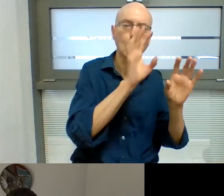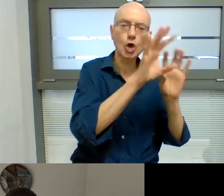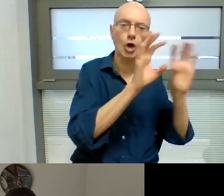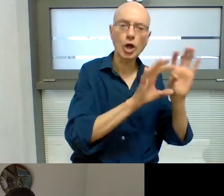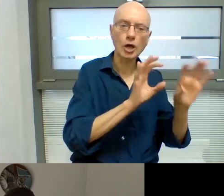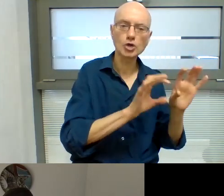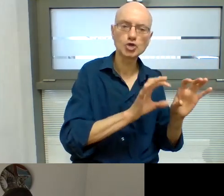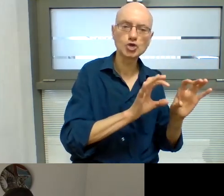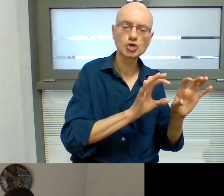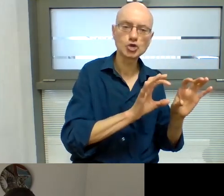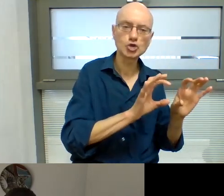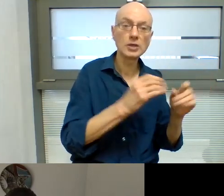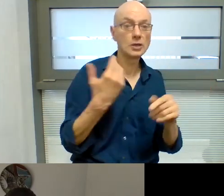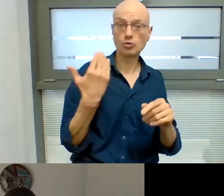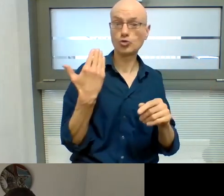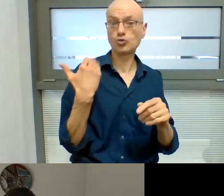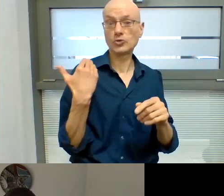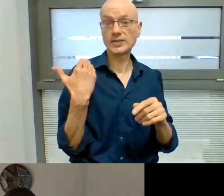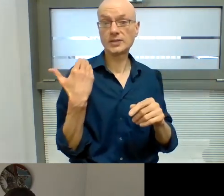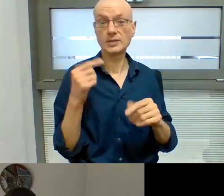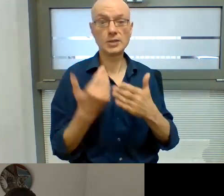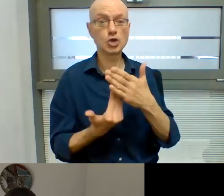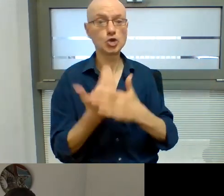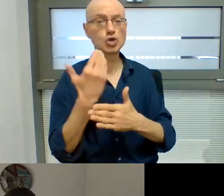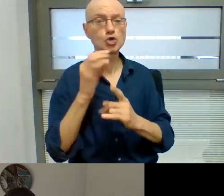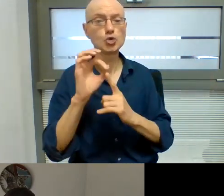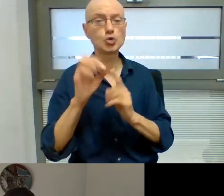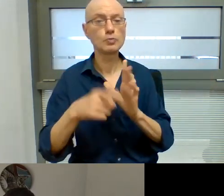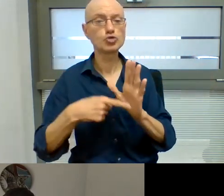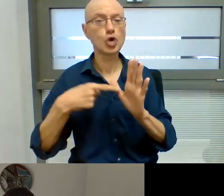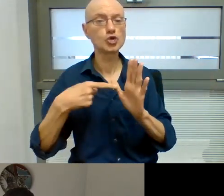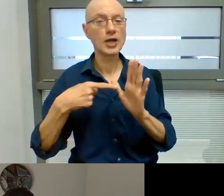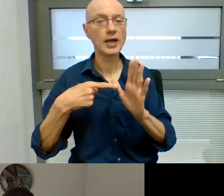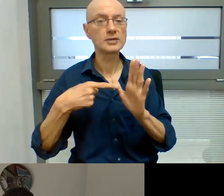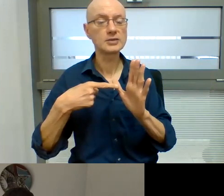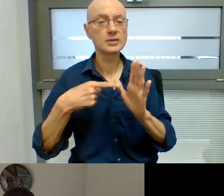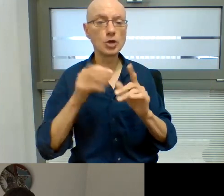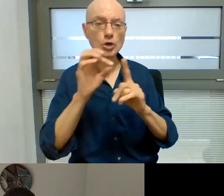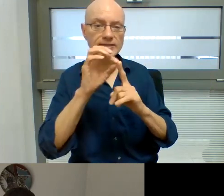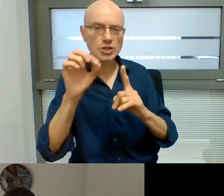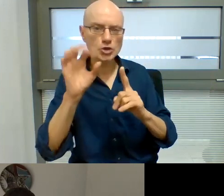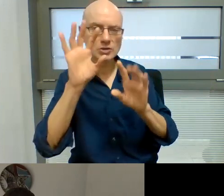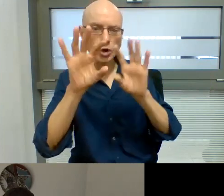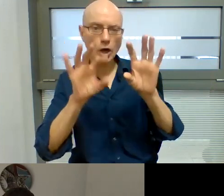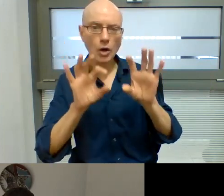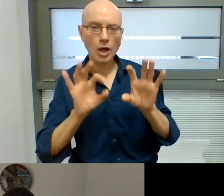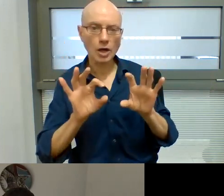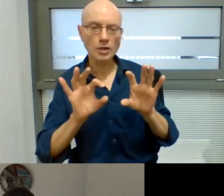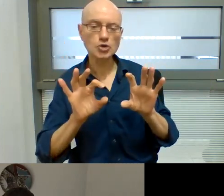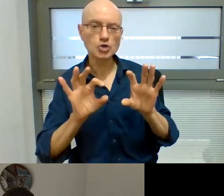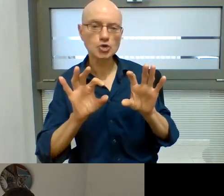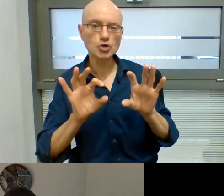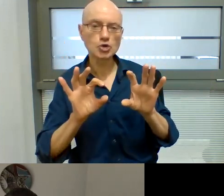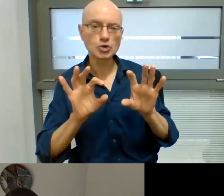and now just recently with this new project, my digital collages, along with the,